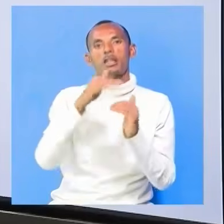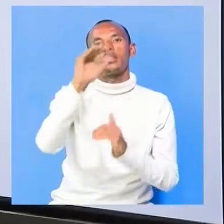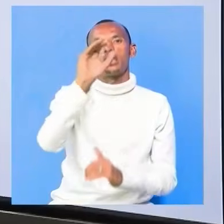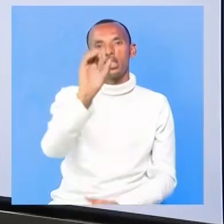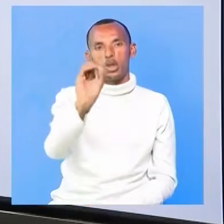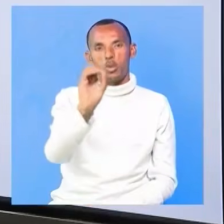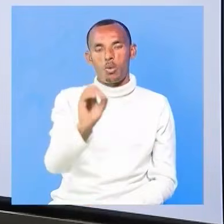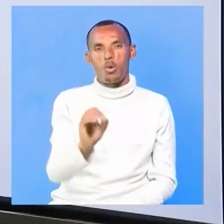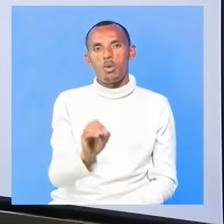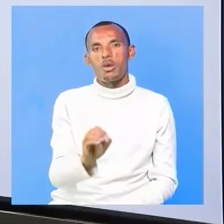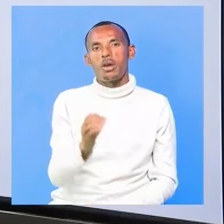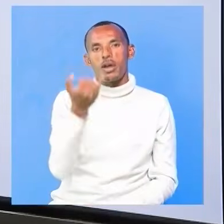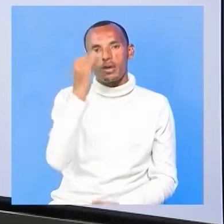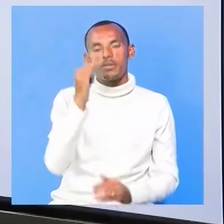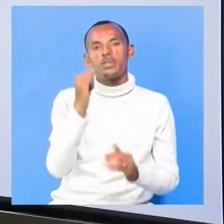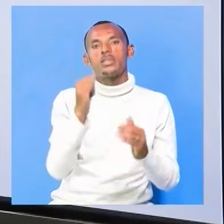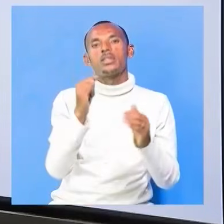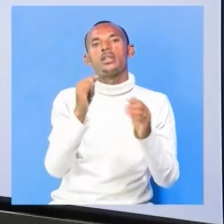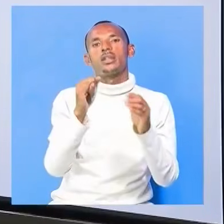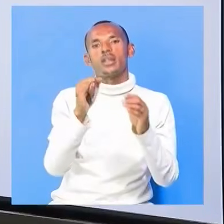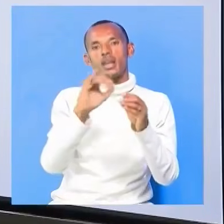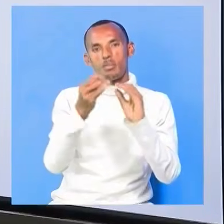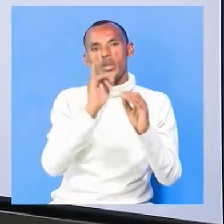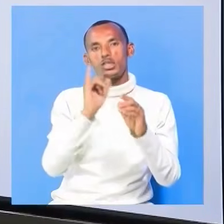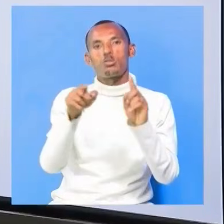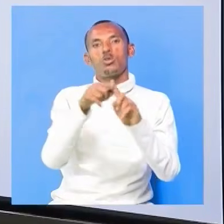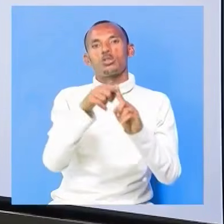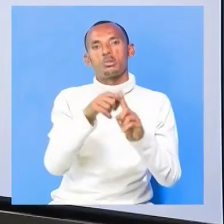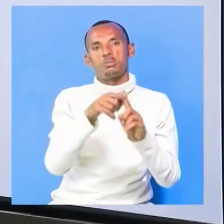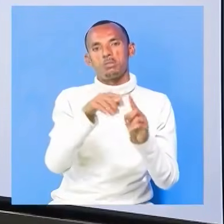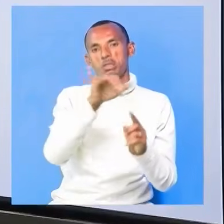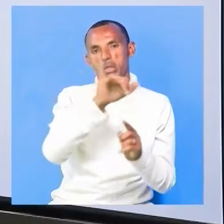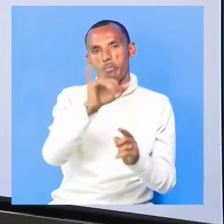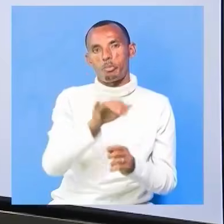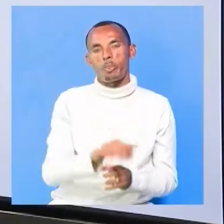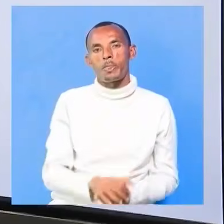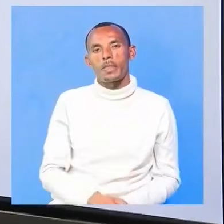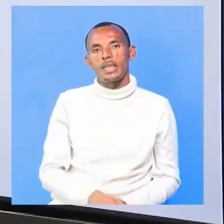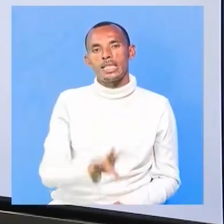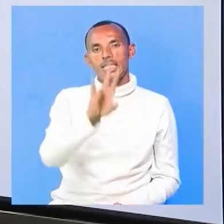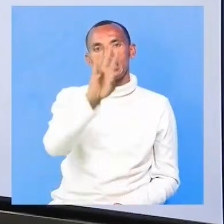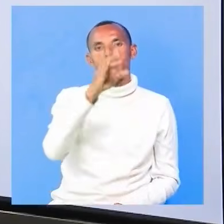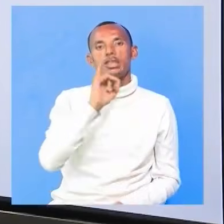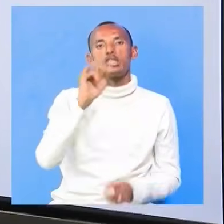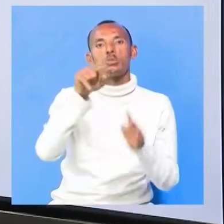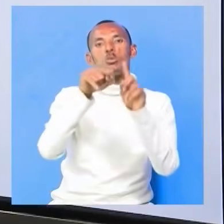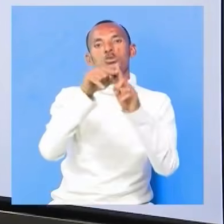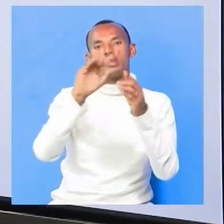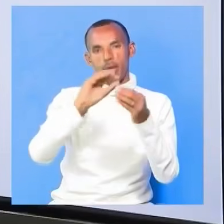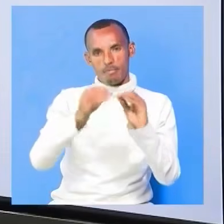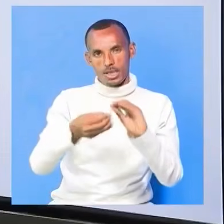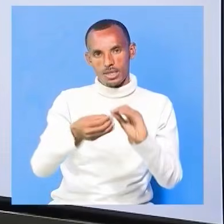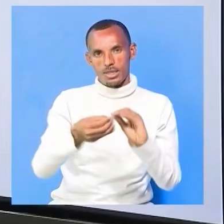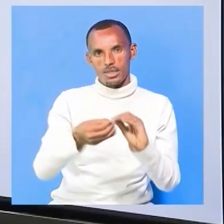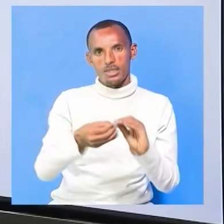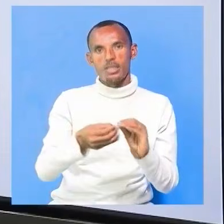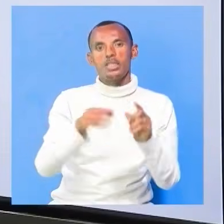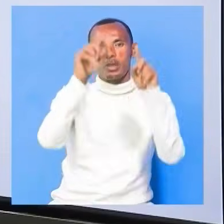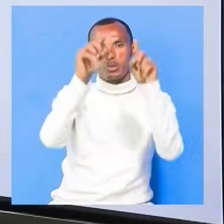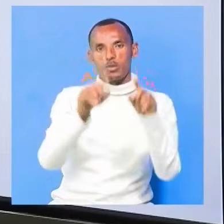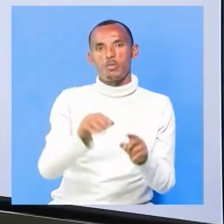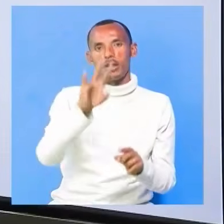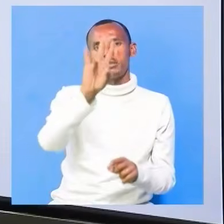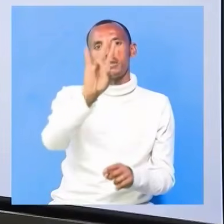number greater than 0, or if that number is positive, right? So, since 7 is a positive number,